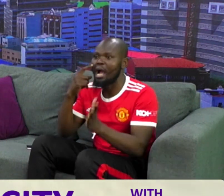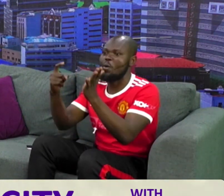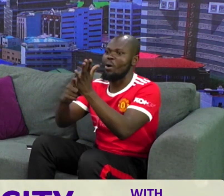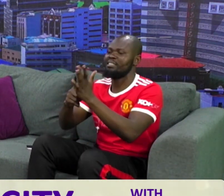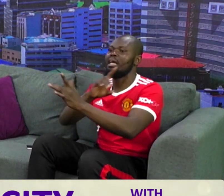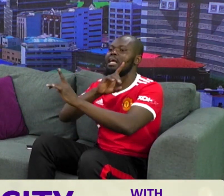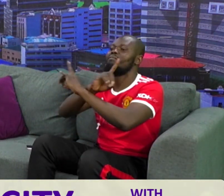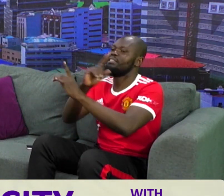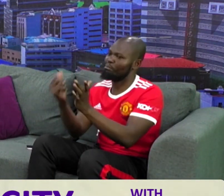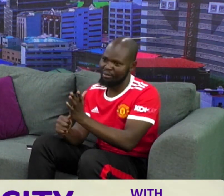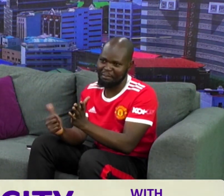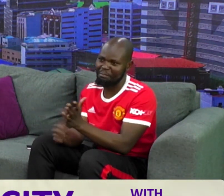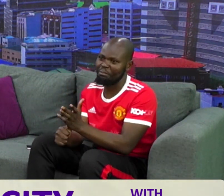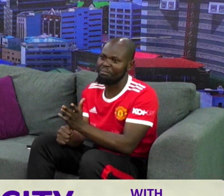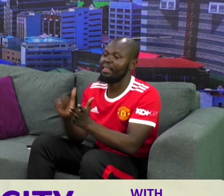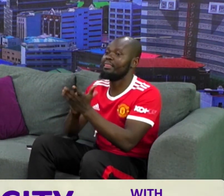score once,